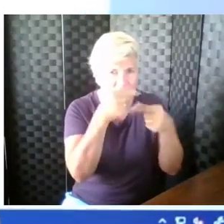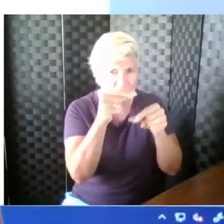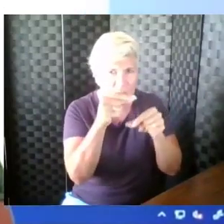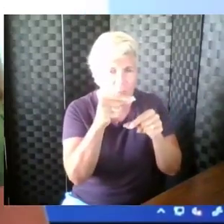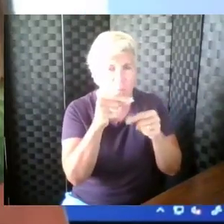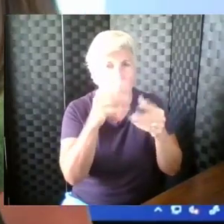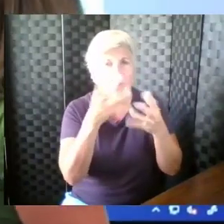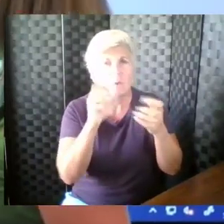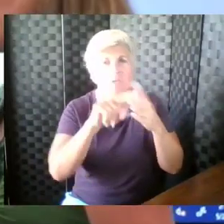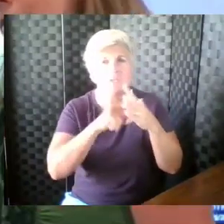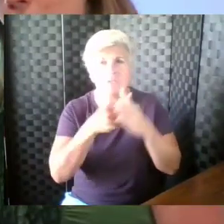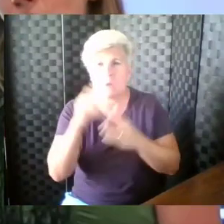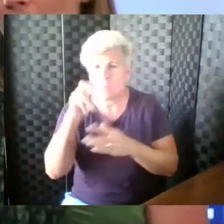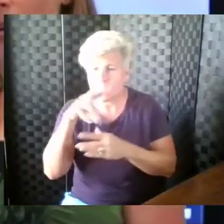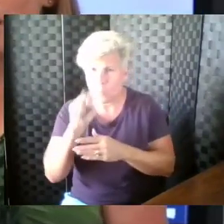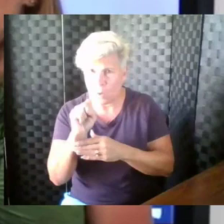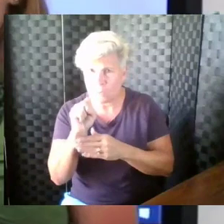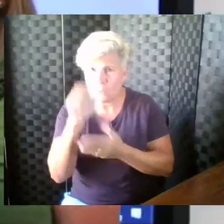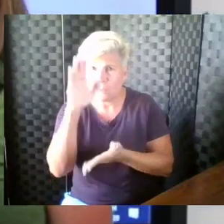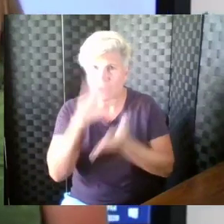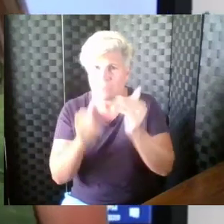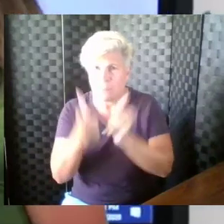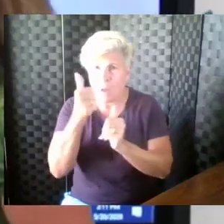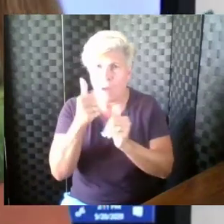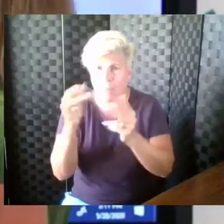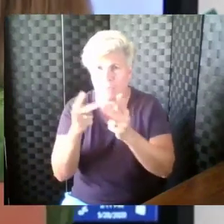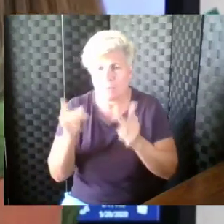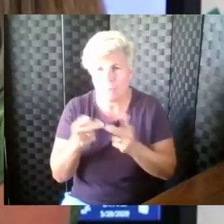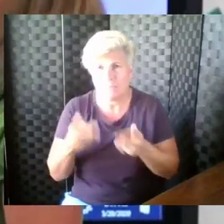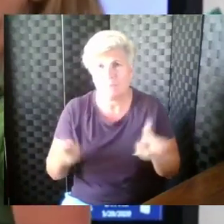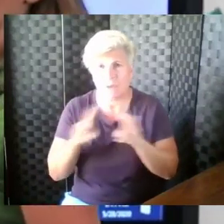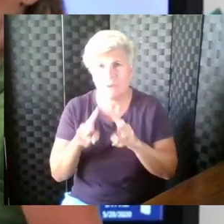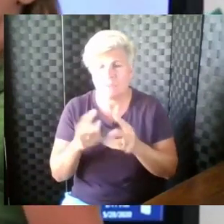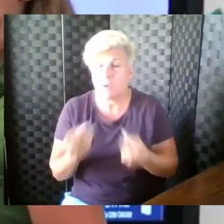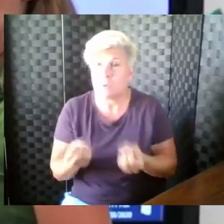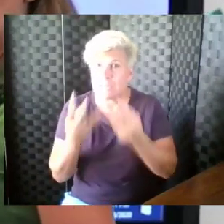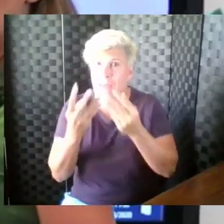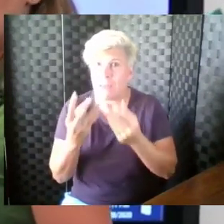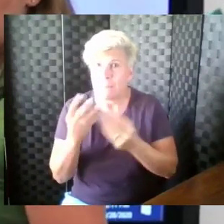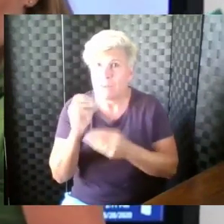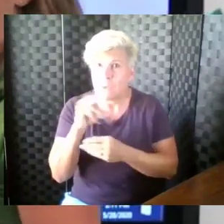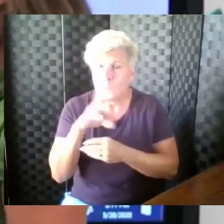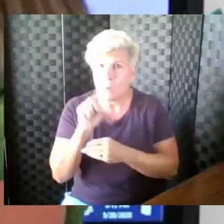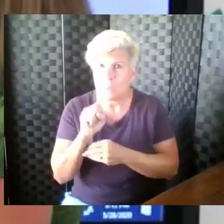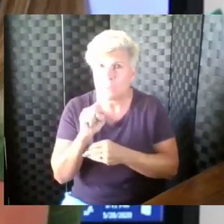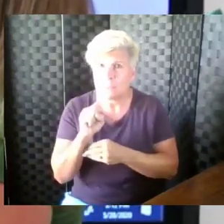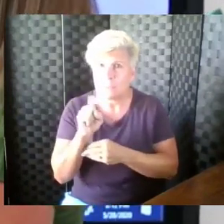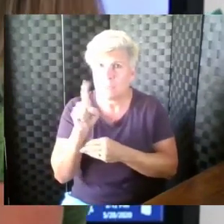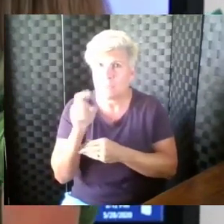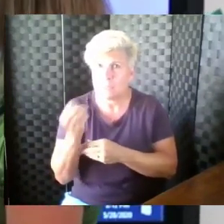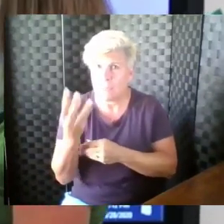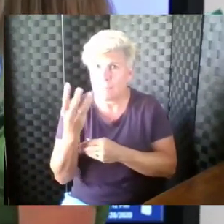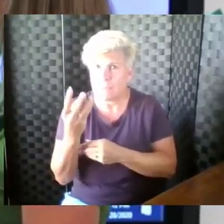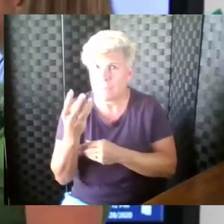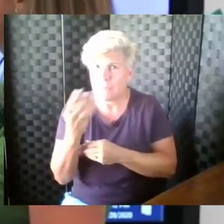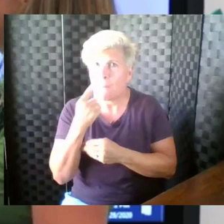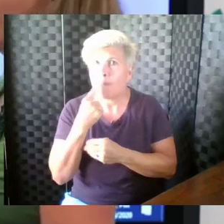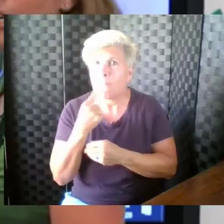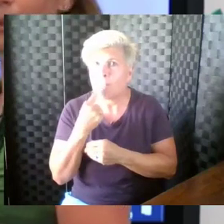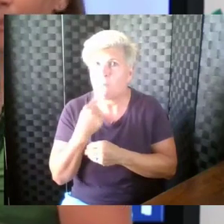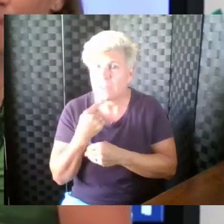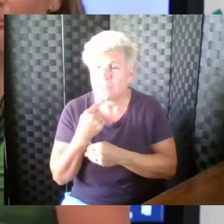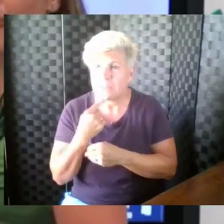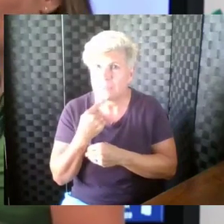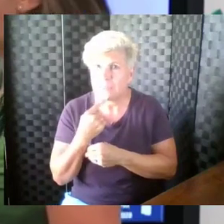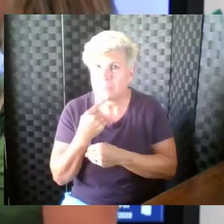place value. So all we have to do now is count how many ones there are all together. So how many red ones did we